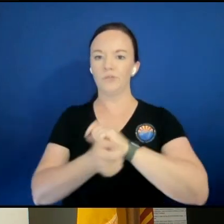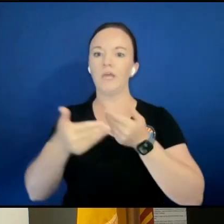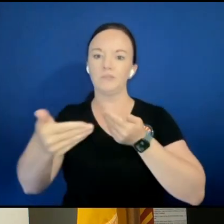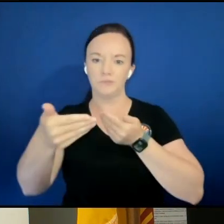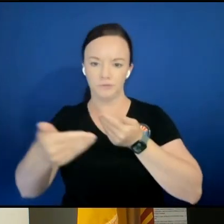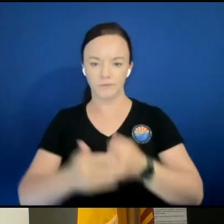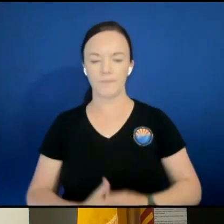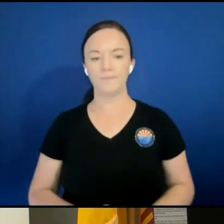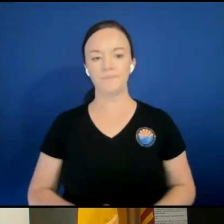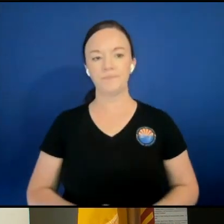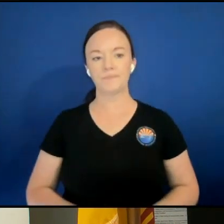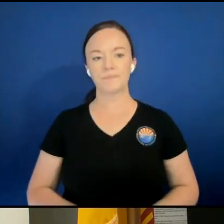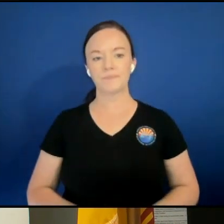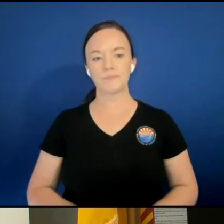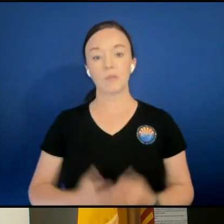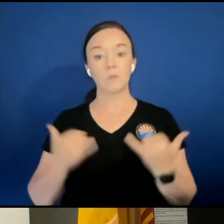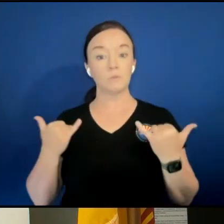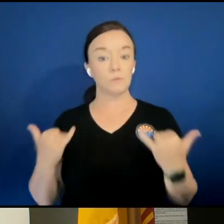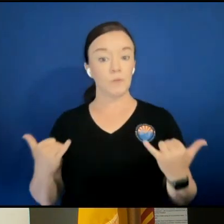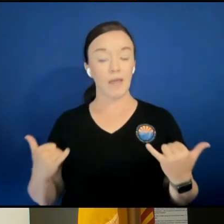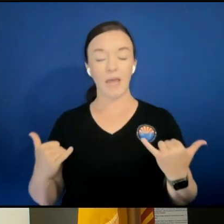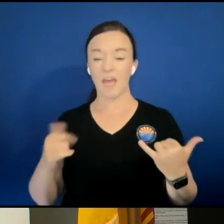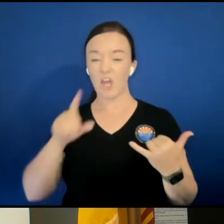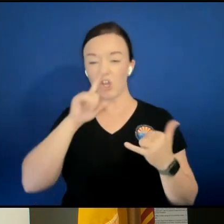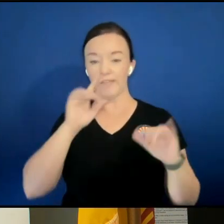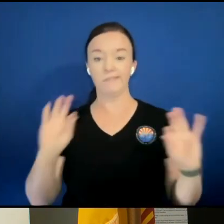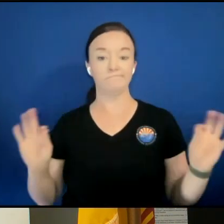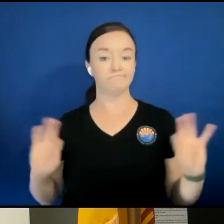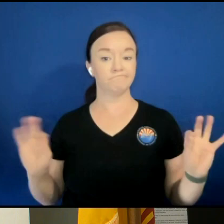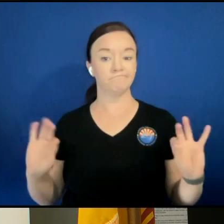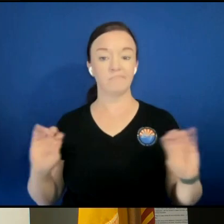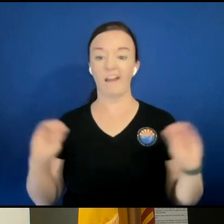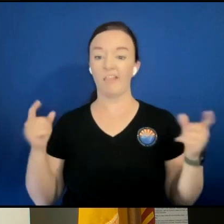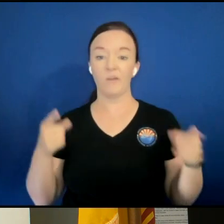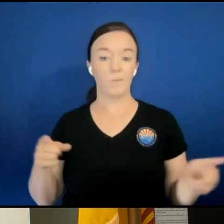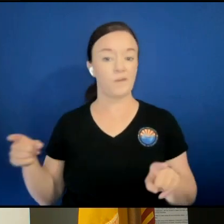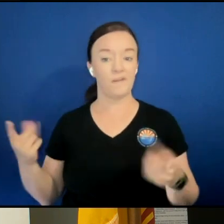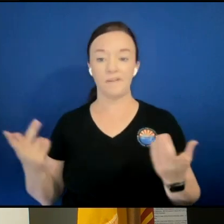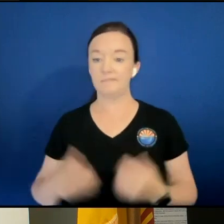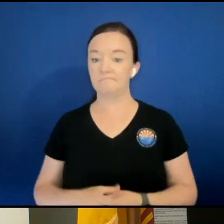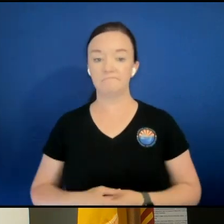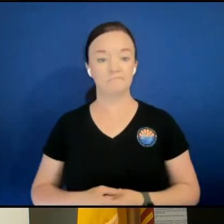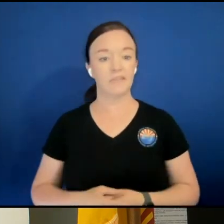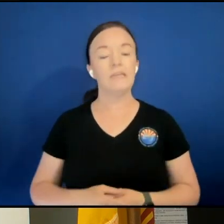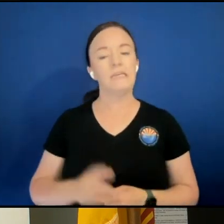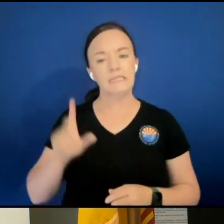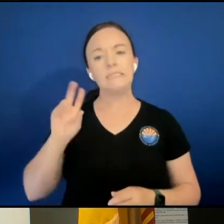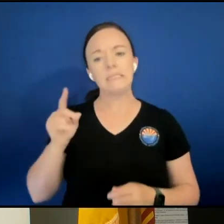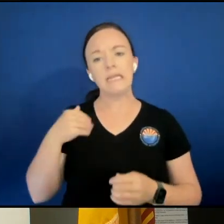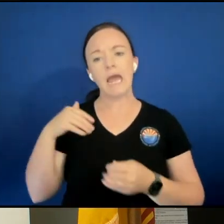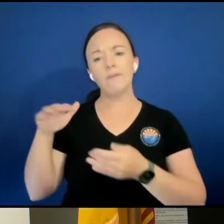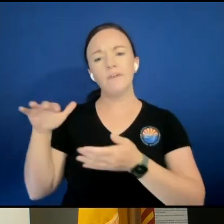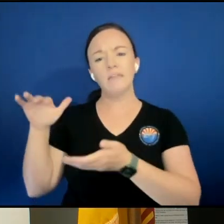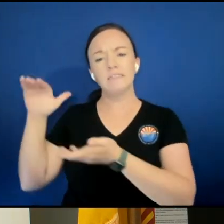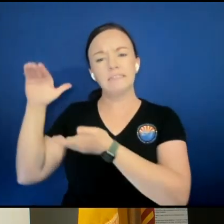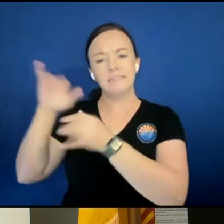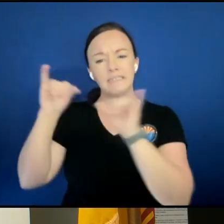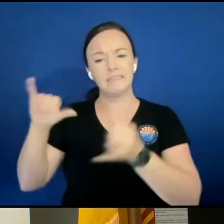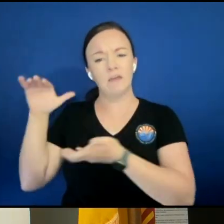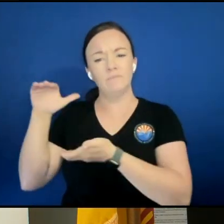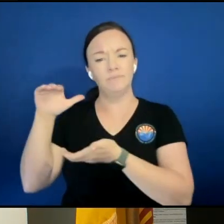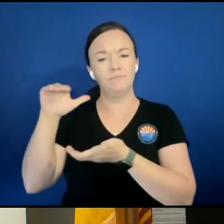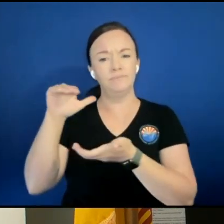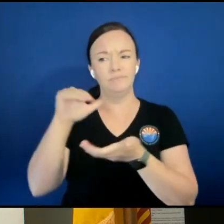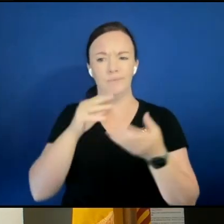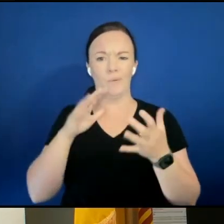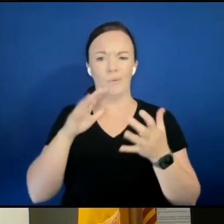here, virtually nothing going on. We have a very weak boundary that pushed through, but that's not going to do much for us at all. It's